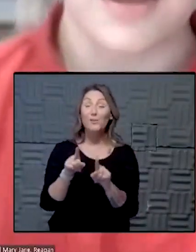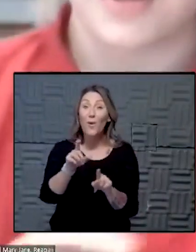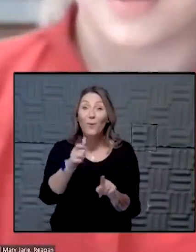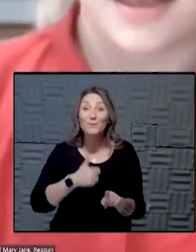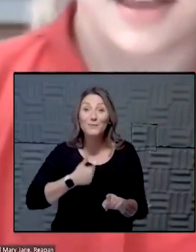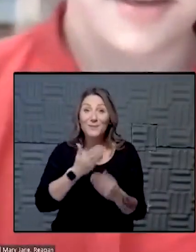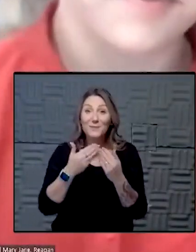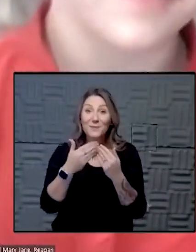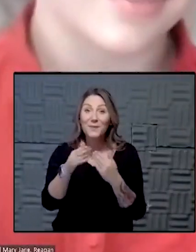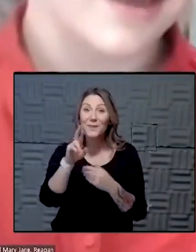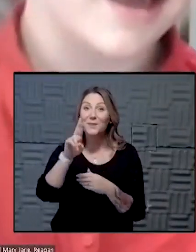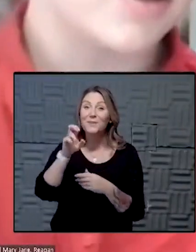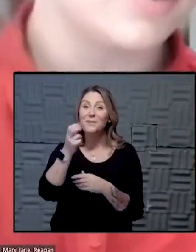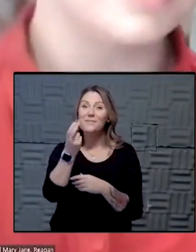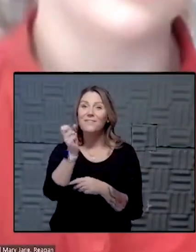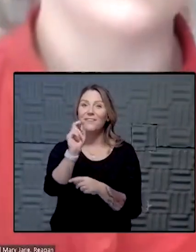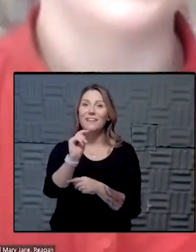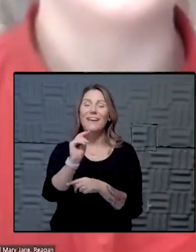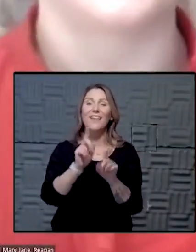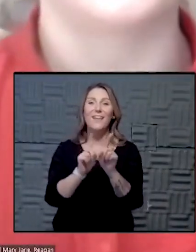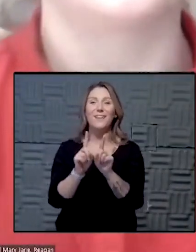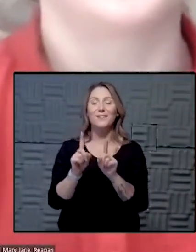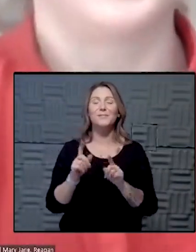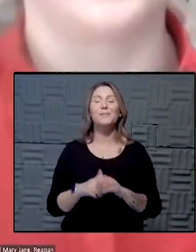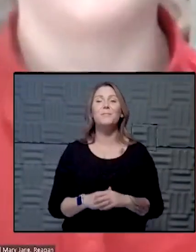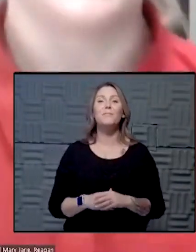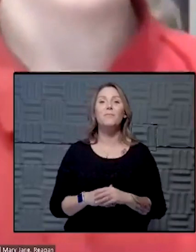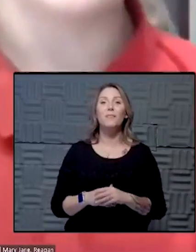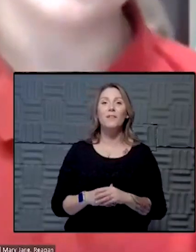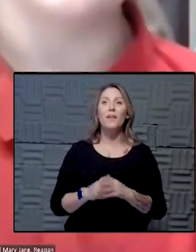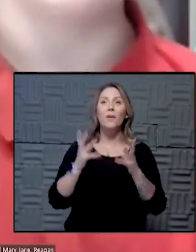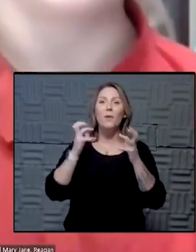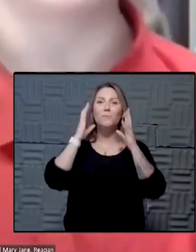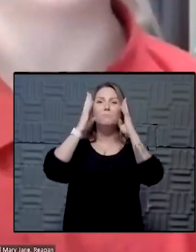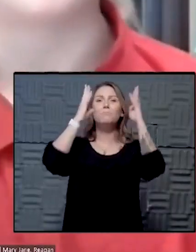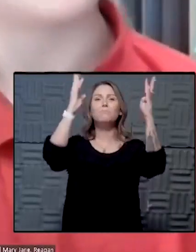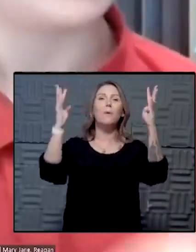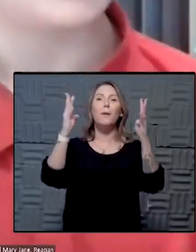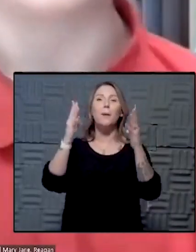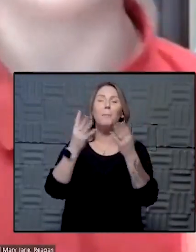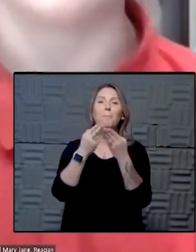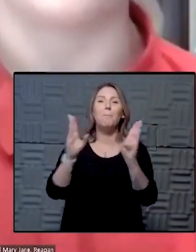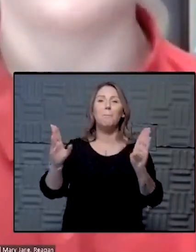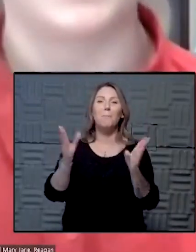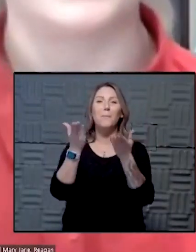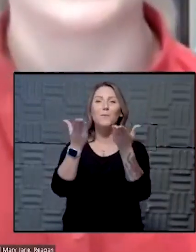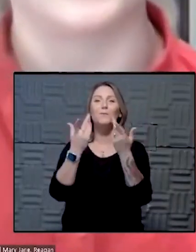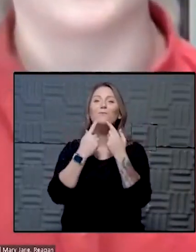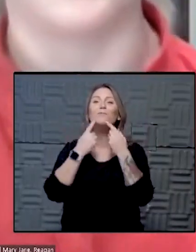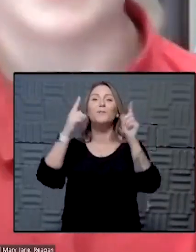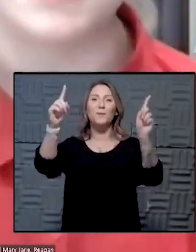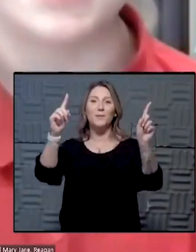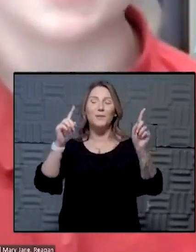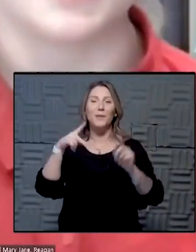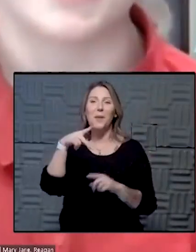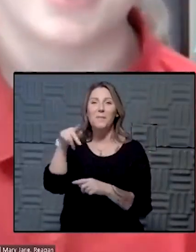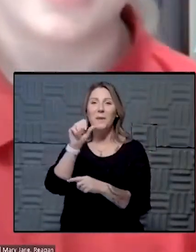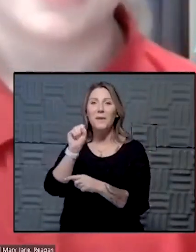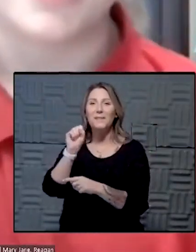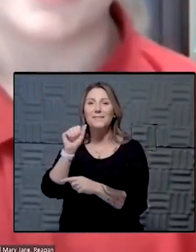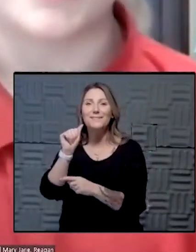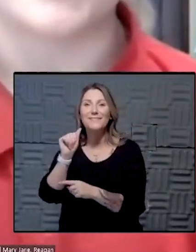Go ahead, Reagan. And also, we decided to create a PSA because our choices were either a PSA or a